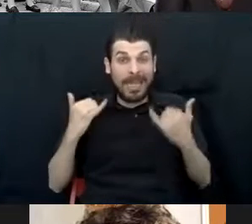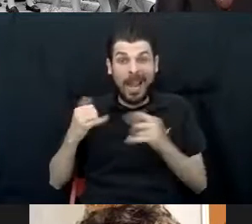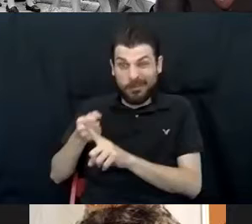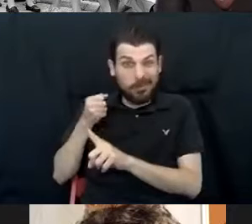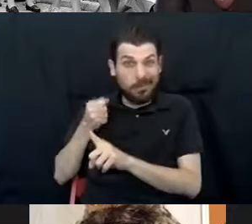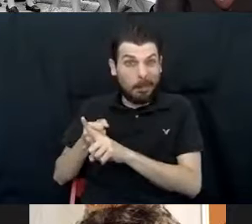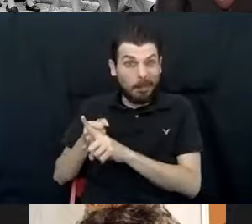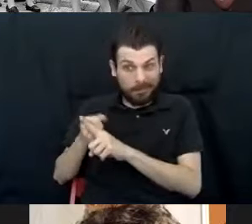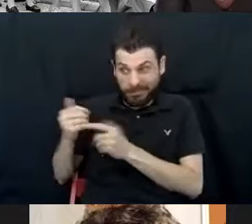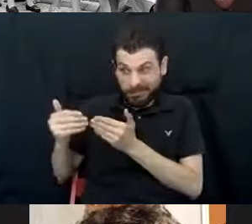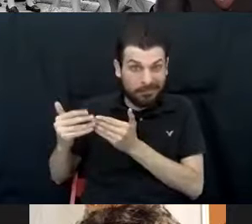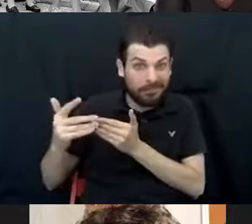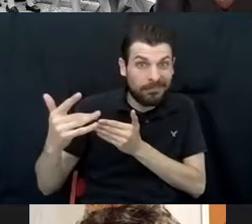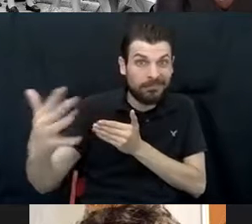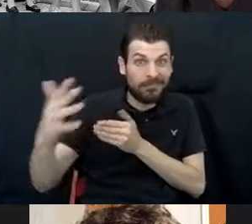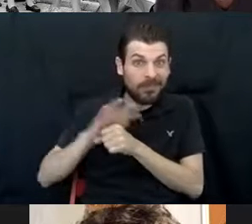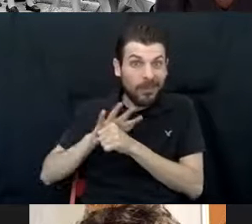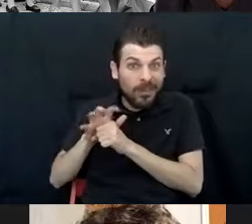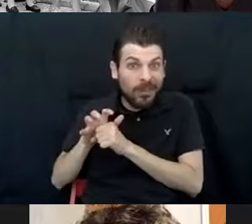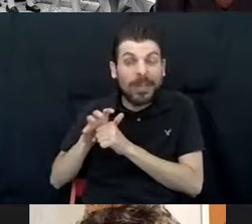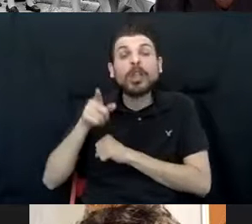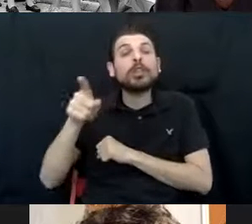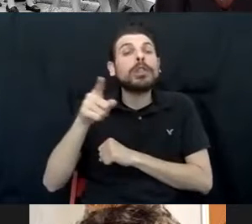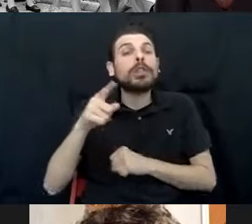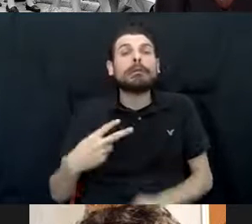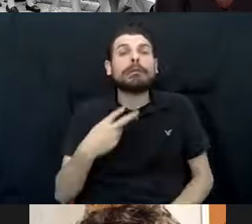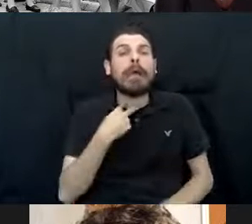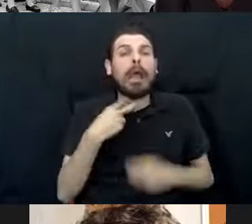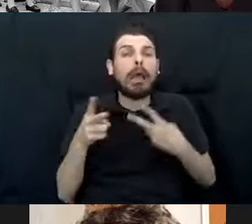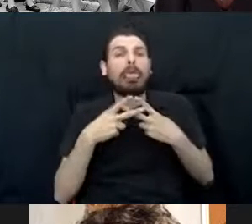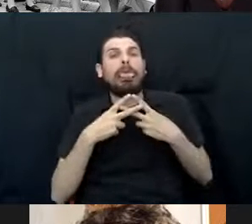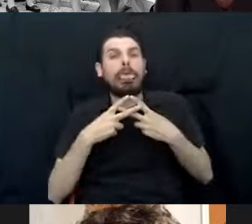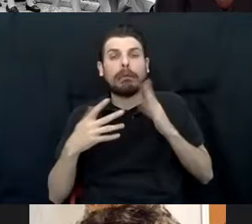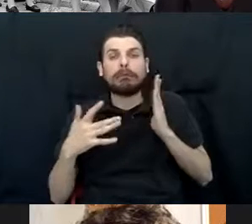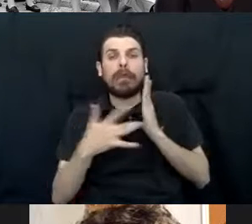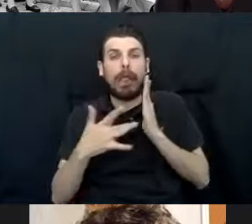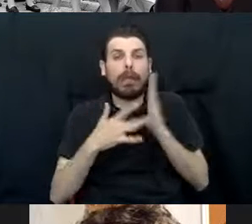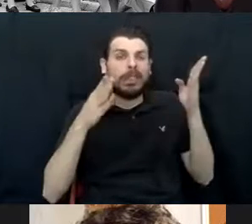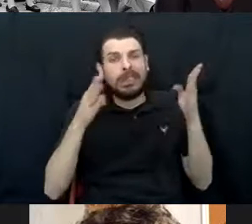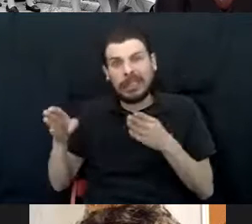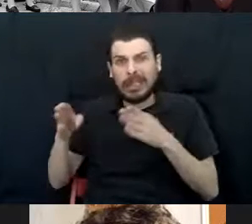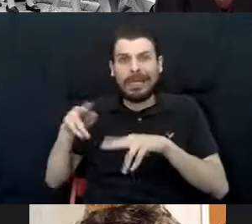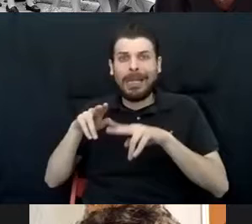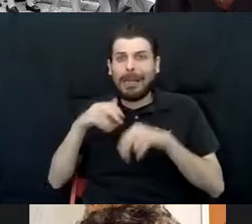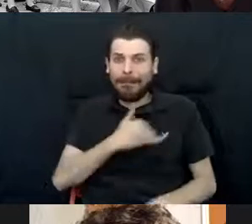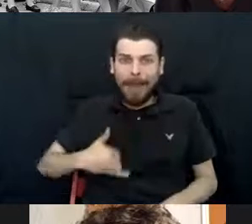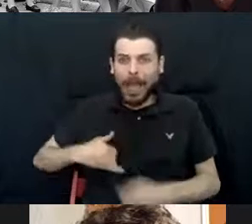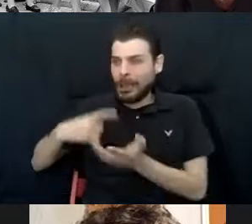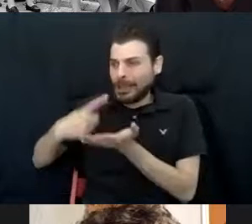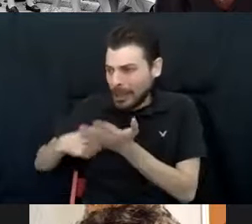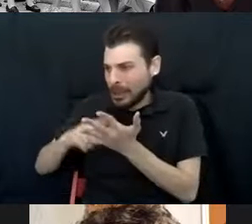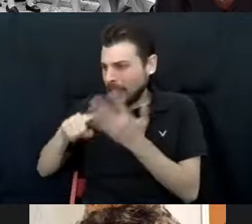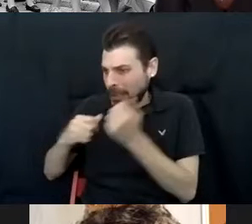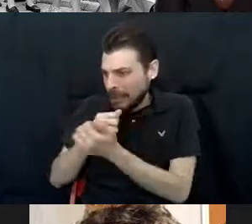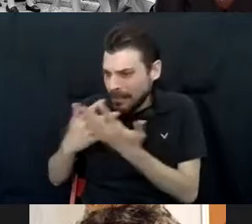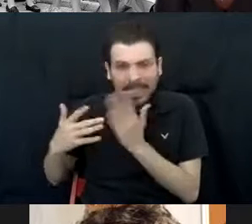been limited to mayor forums, Zoom meetings, etc., all this stuff online. Please, if you are